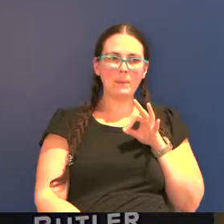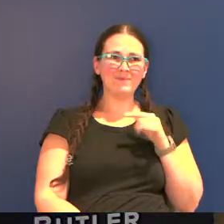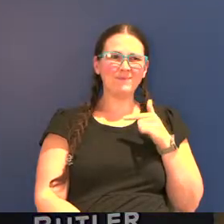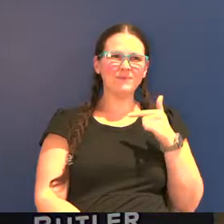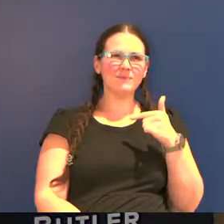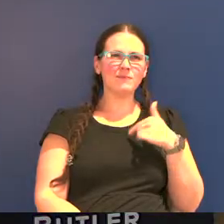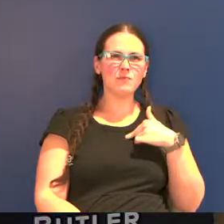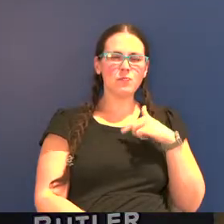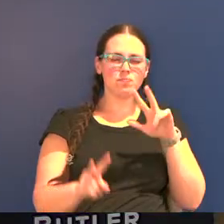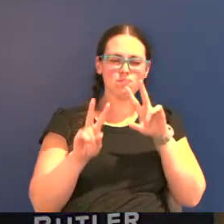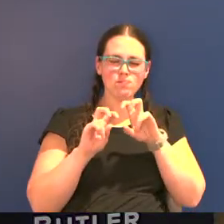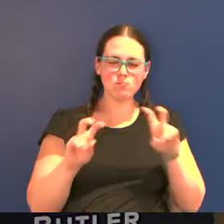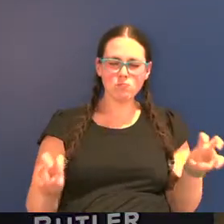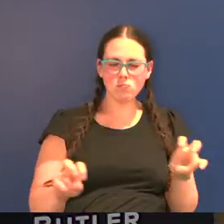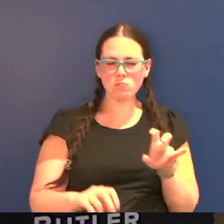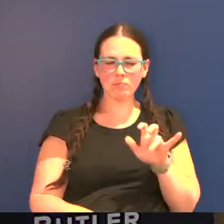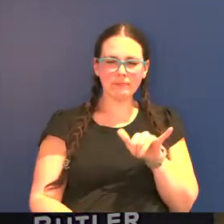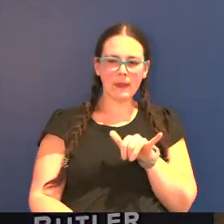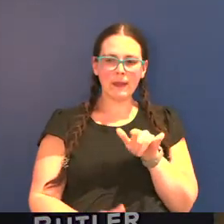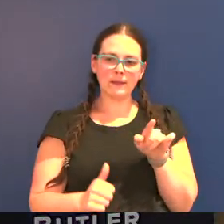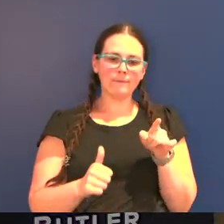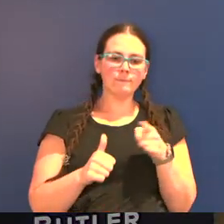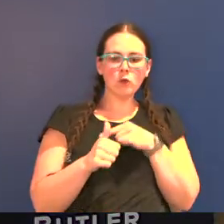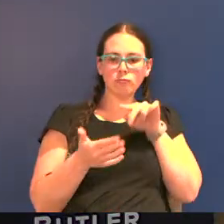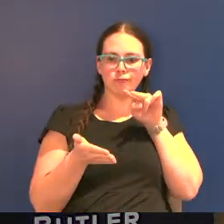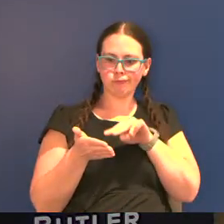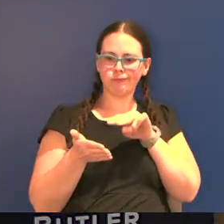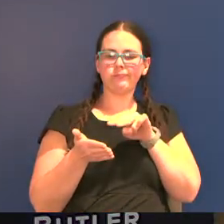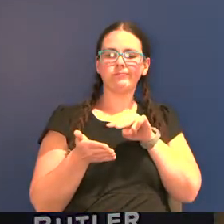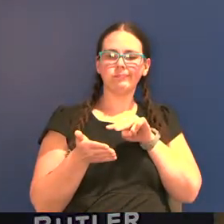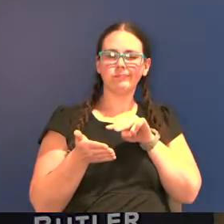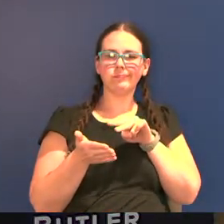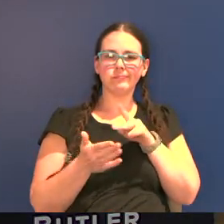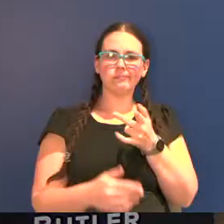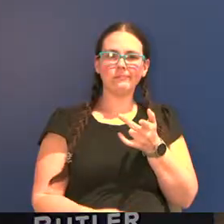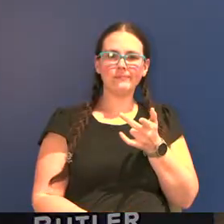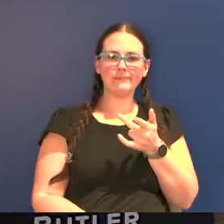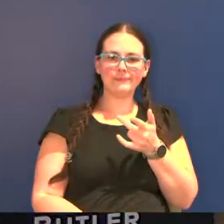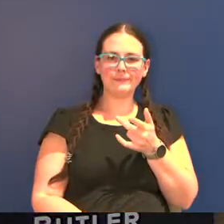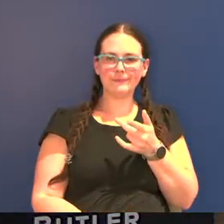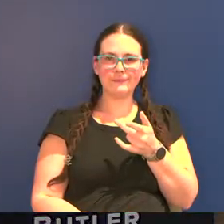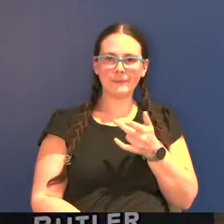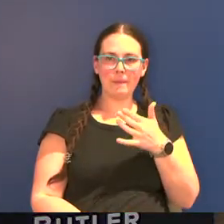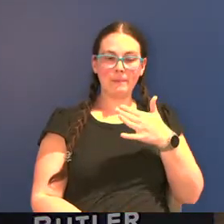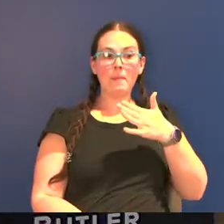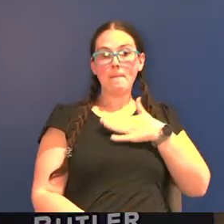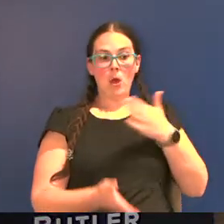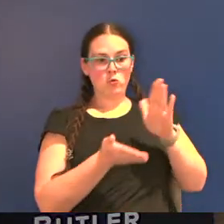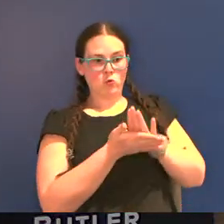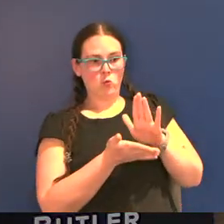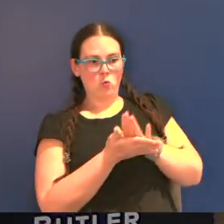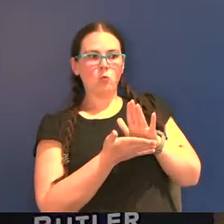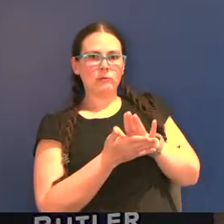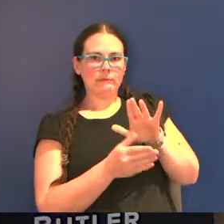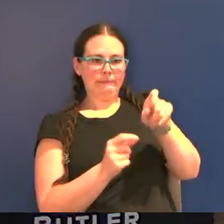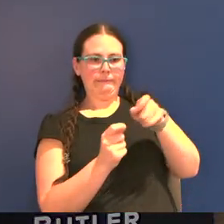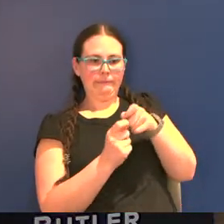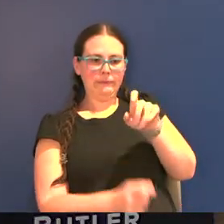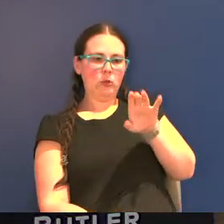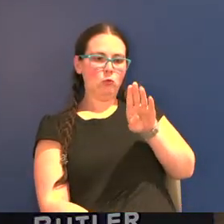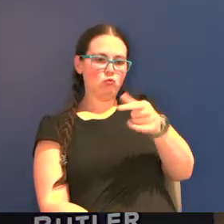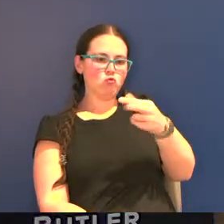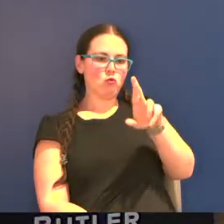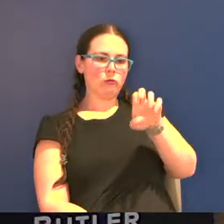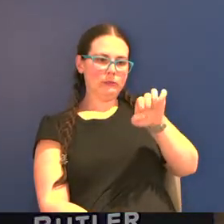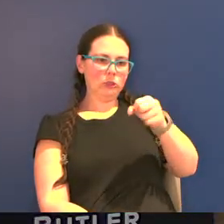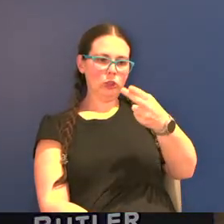through kind of that cursory glance, top of mind, the schools that I serve. Gresham Middle School losing an